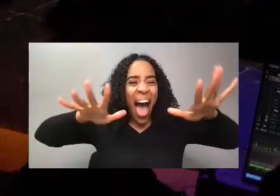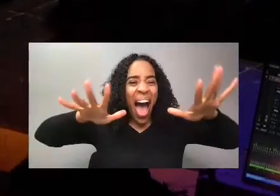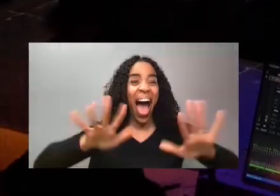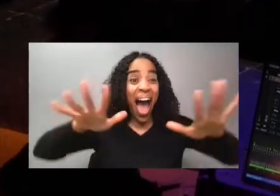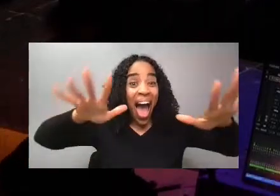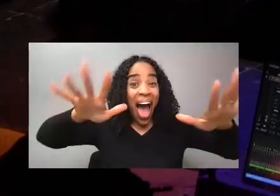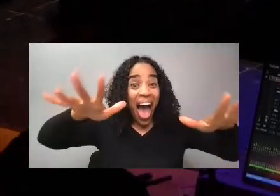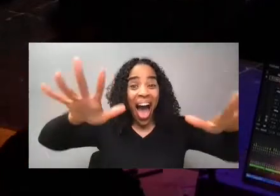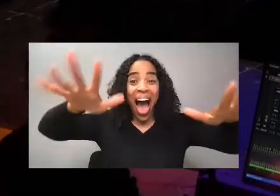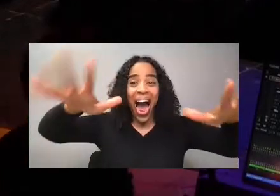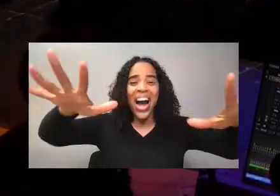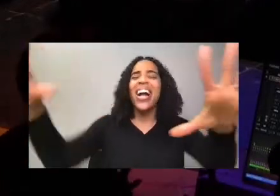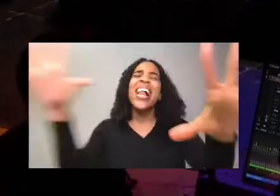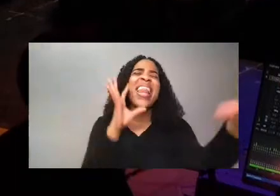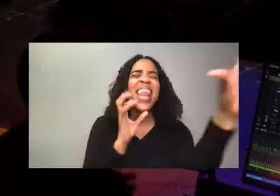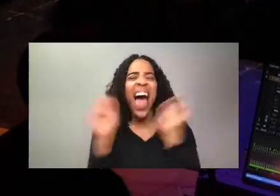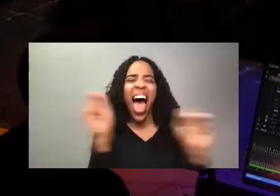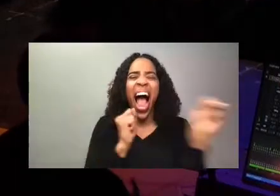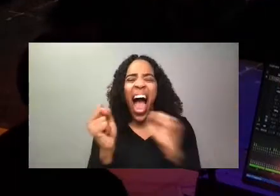electrify.